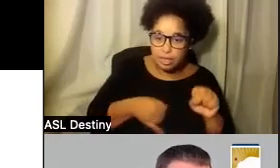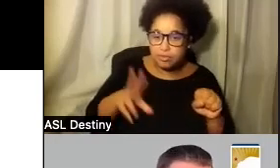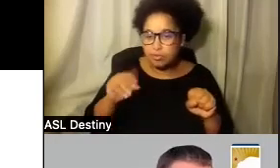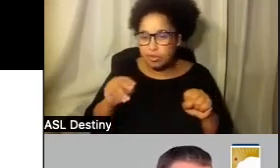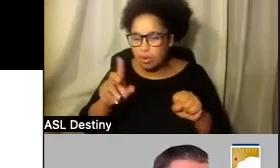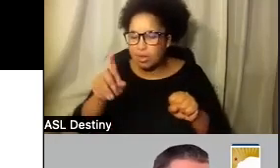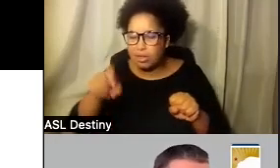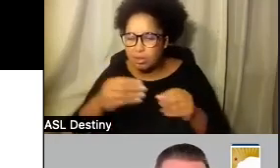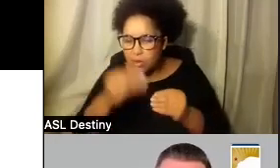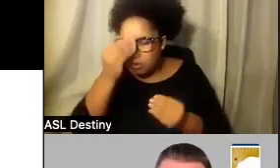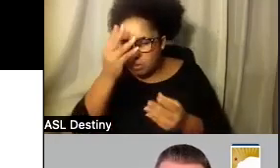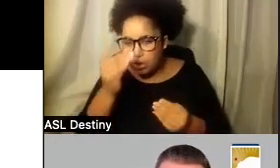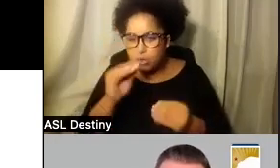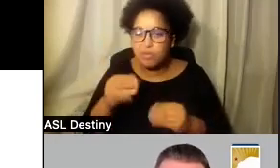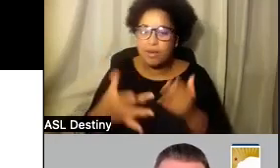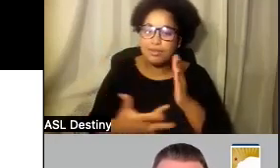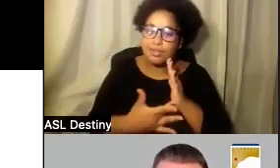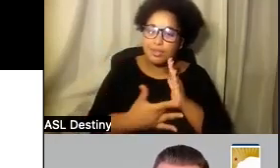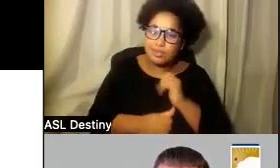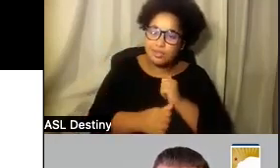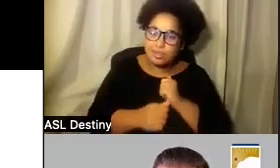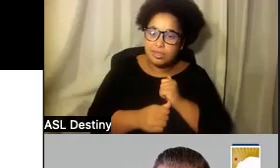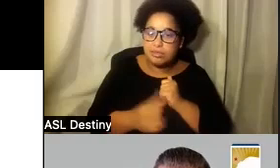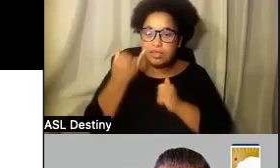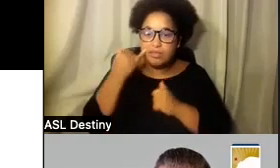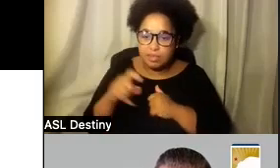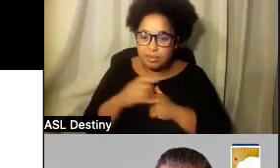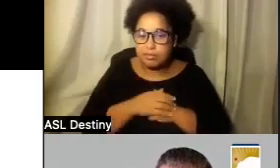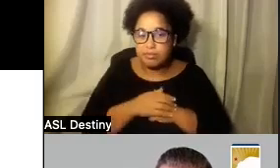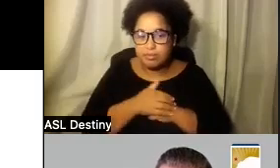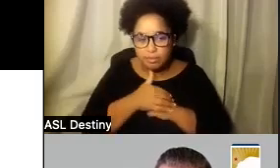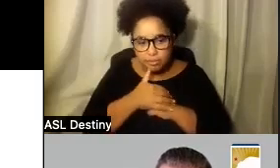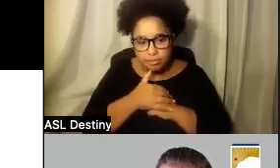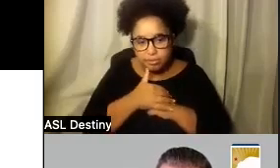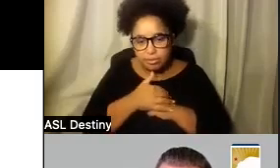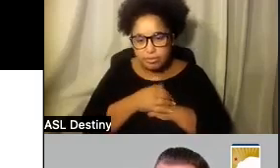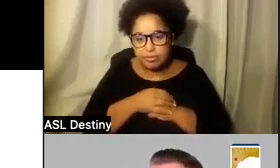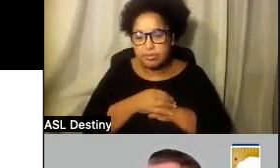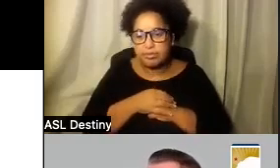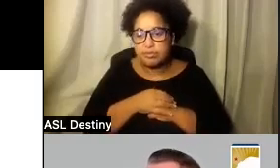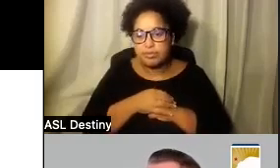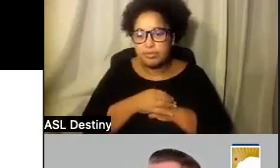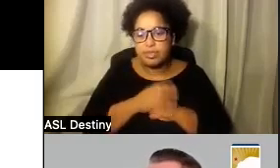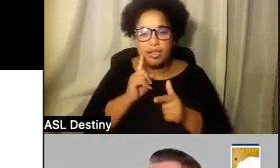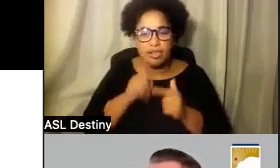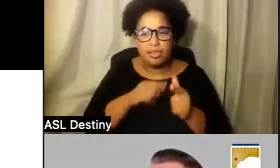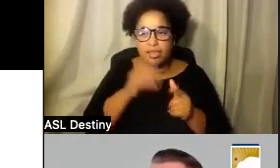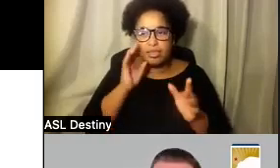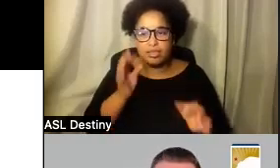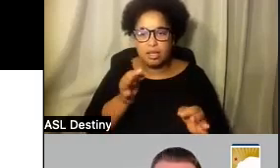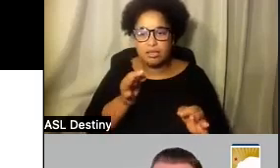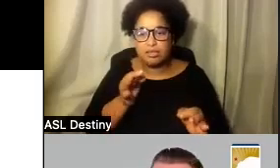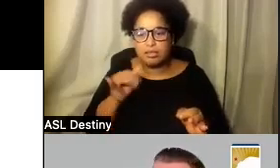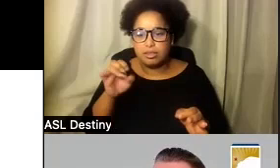you know, provide some technical assistance to find out a little bit more about it, and make that ultimate determination. But